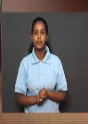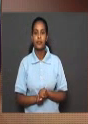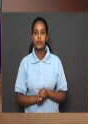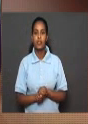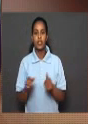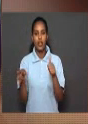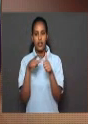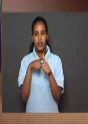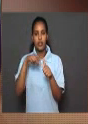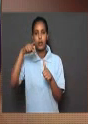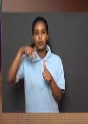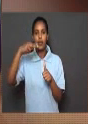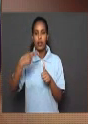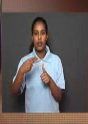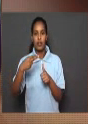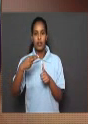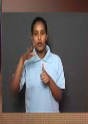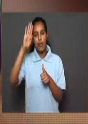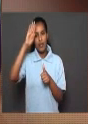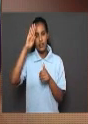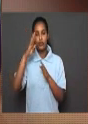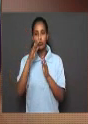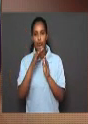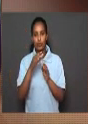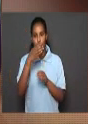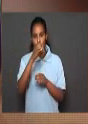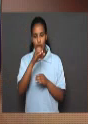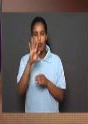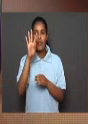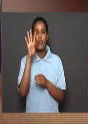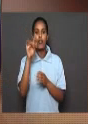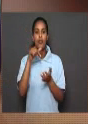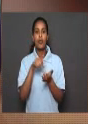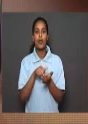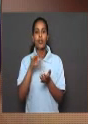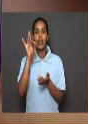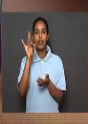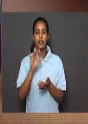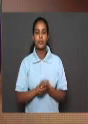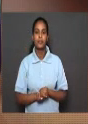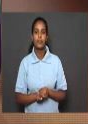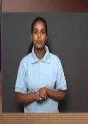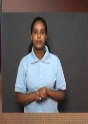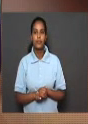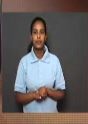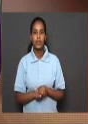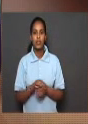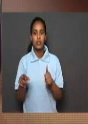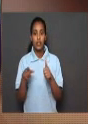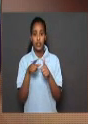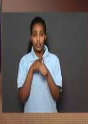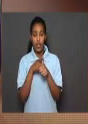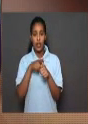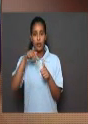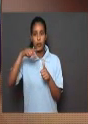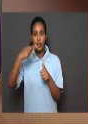The initial pH of the buffered solution is 4.8. The initial